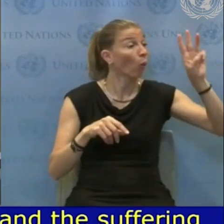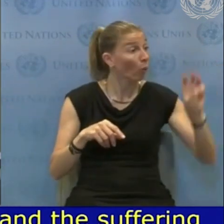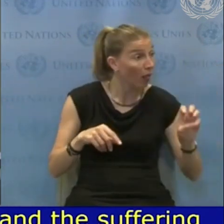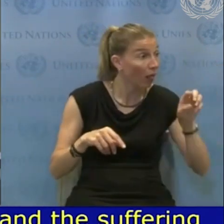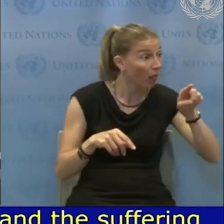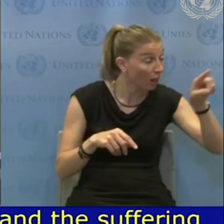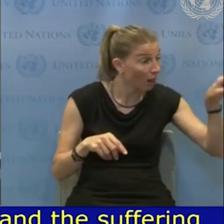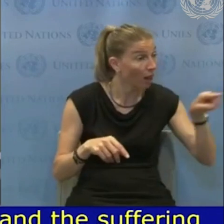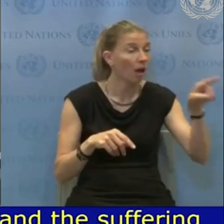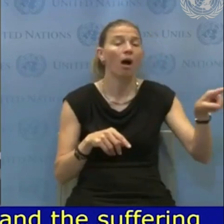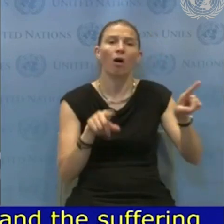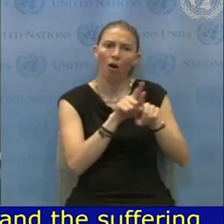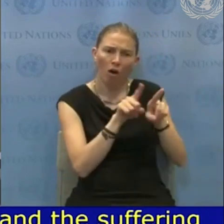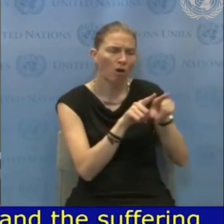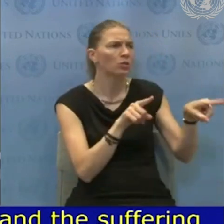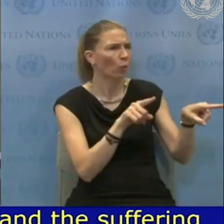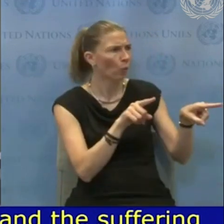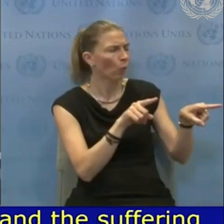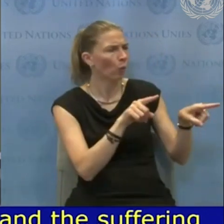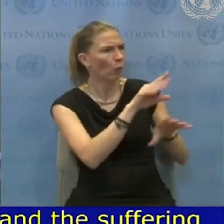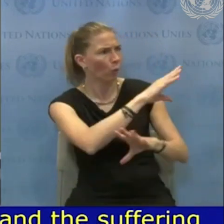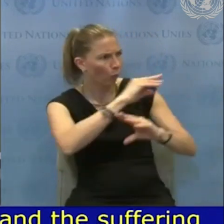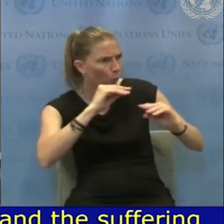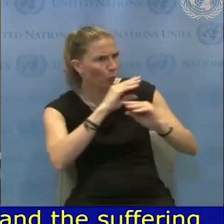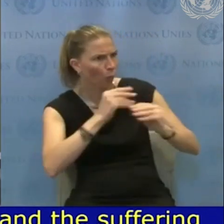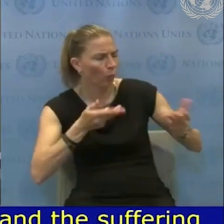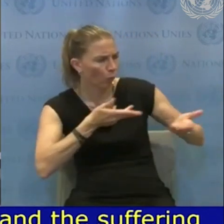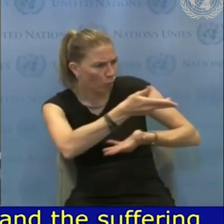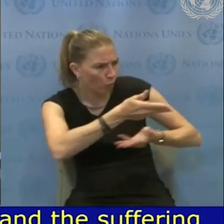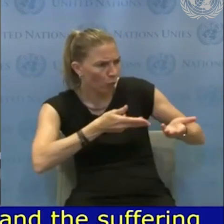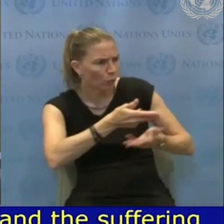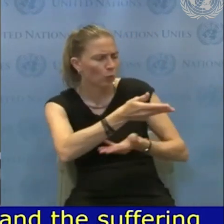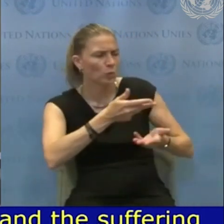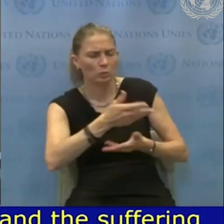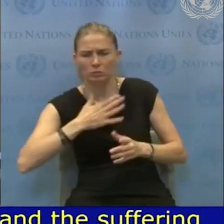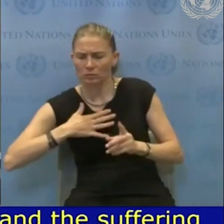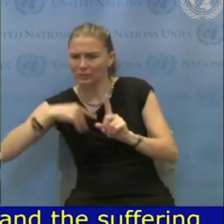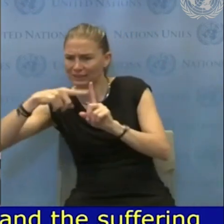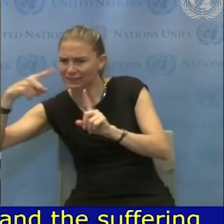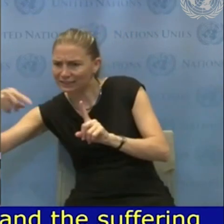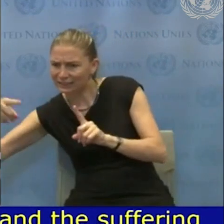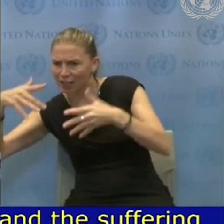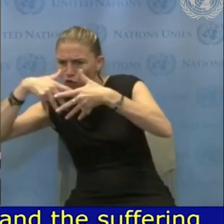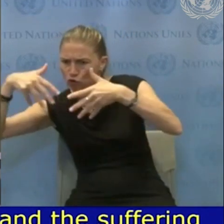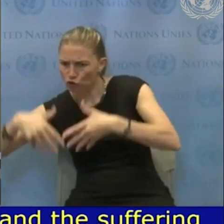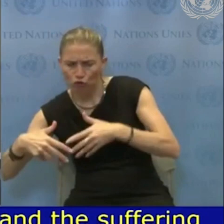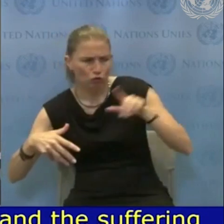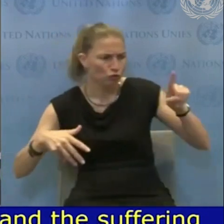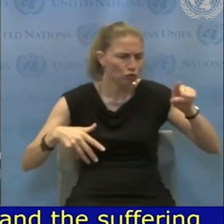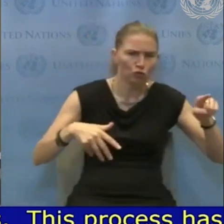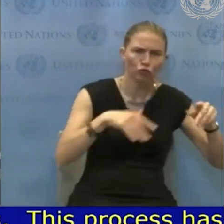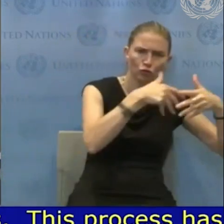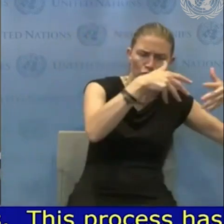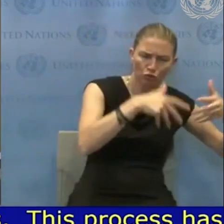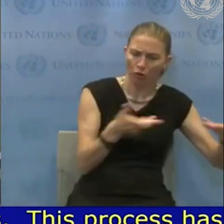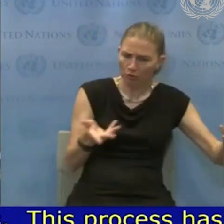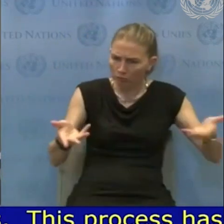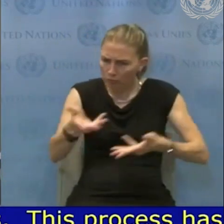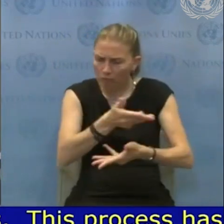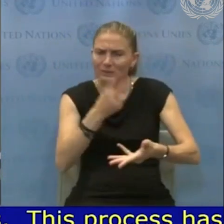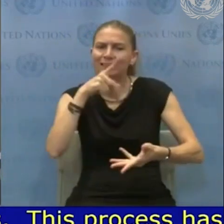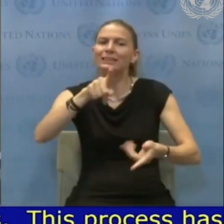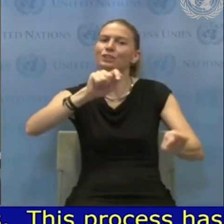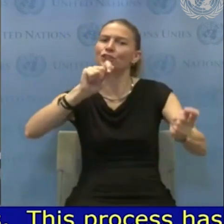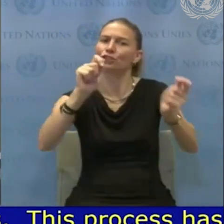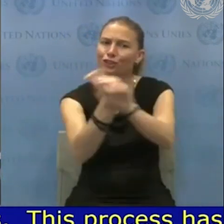than we've undertaken in England in providing the data and the structures to drive change. But above all, and it's on this that I want